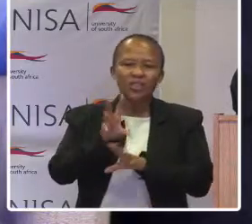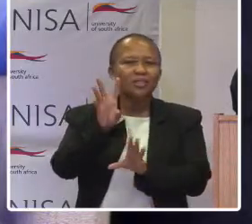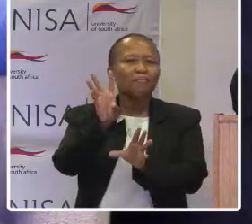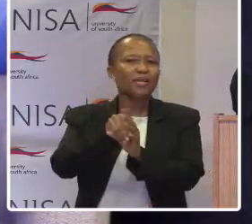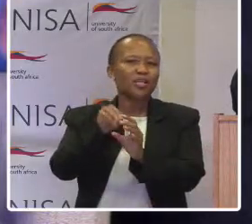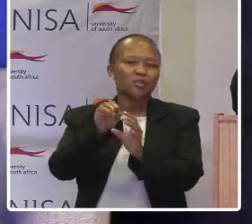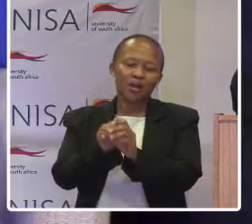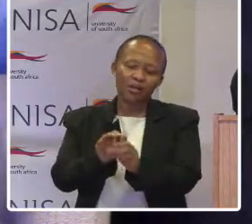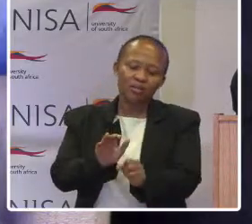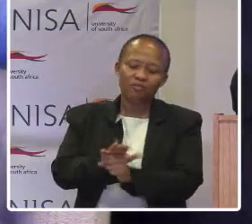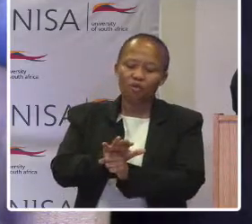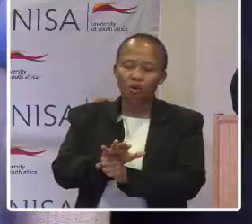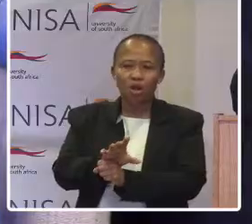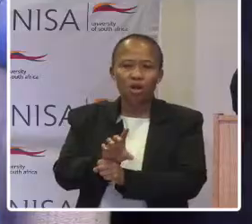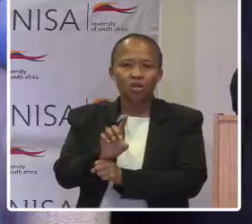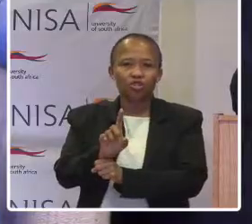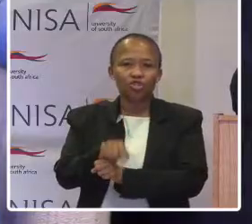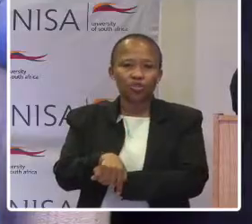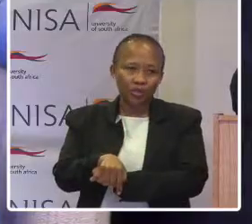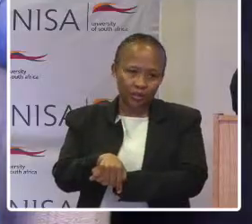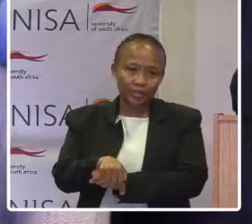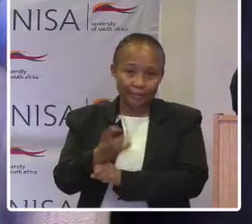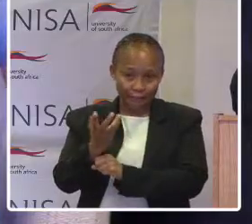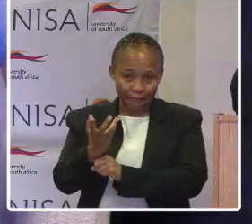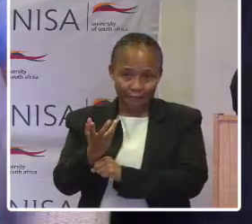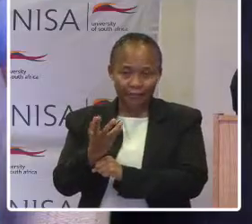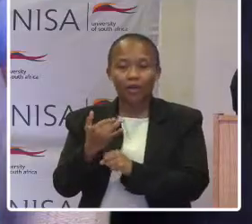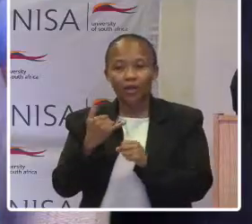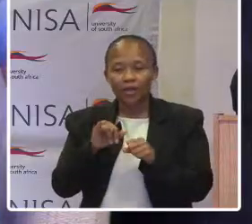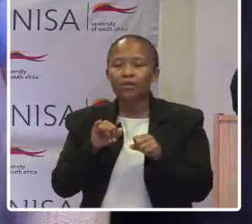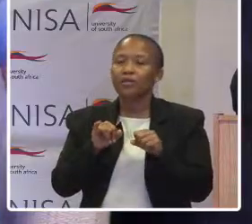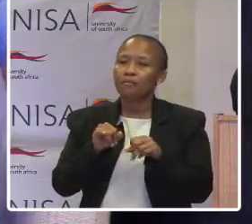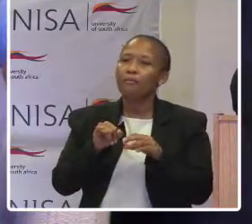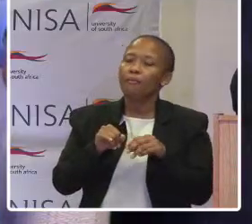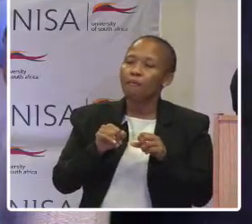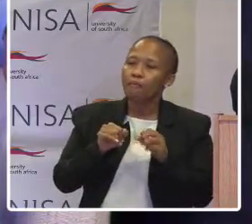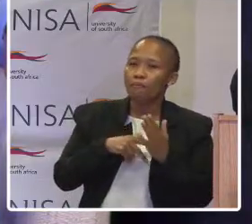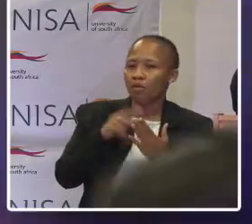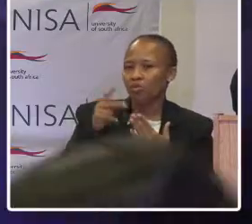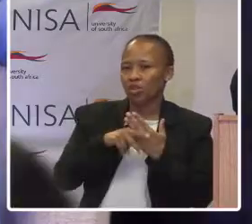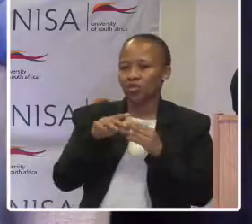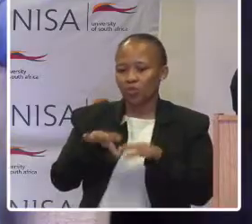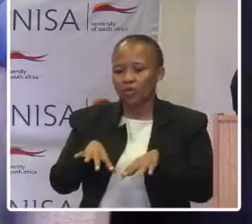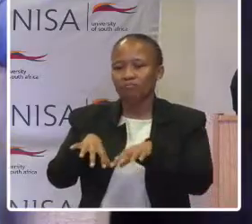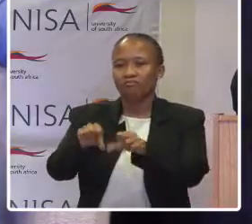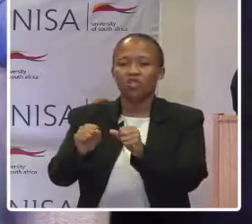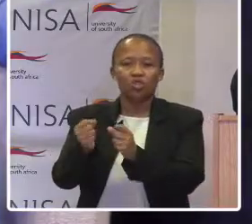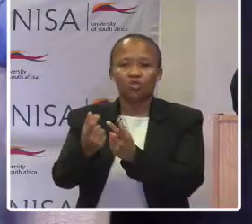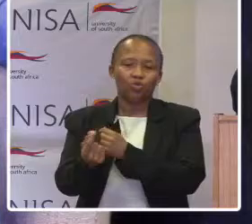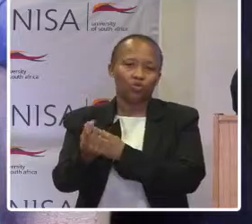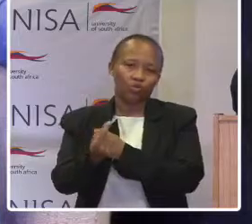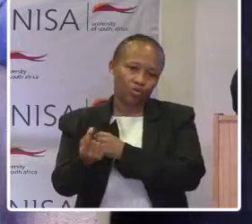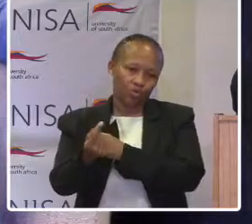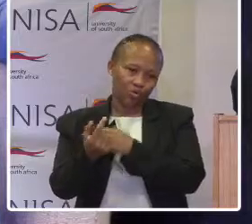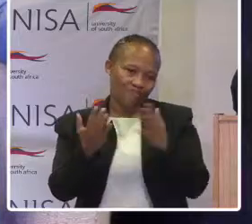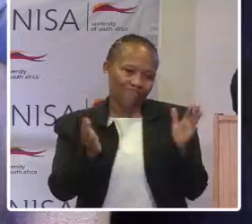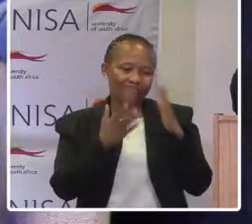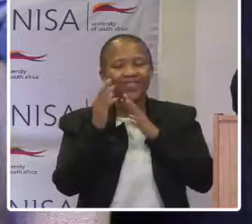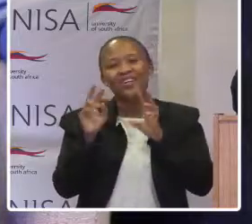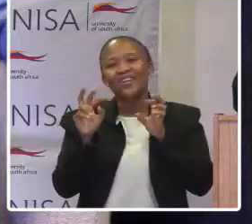the project within their province. And in terms of the tenders, you can continue tendering if you want.